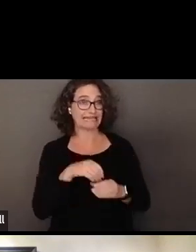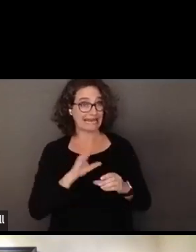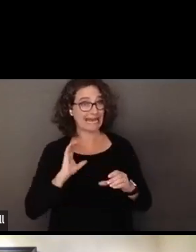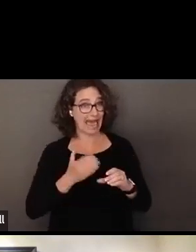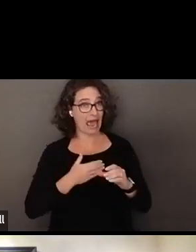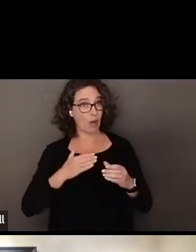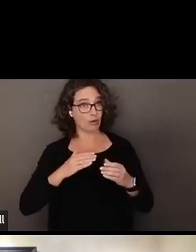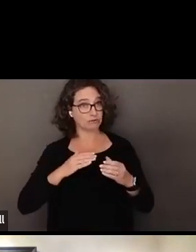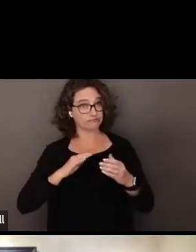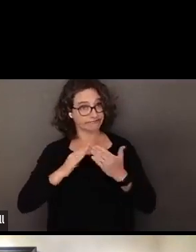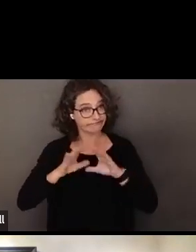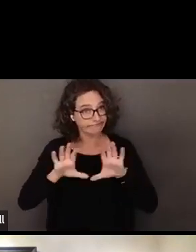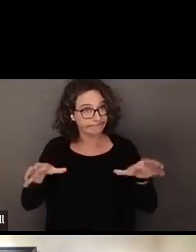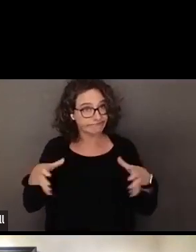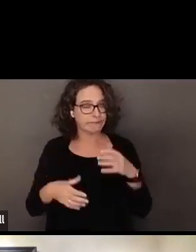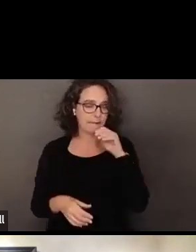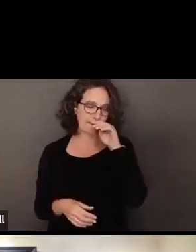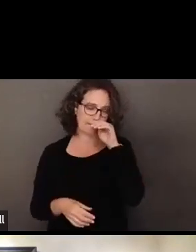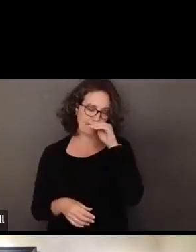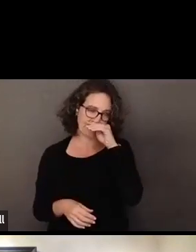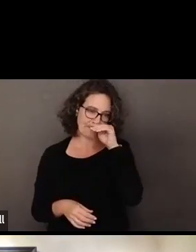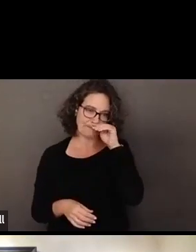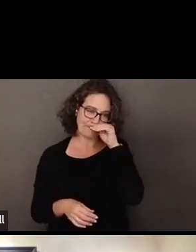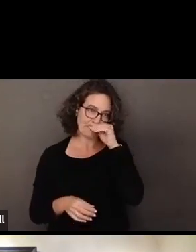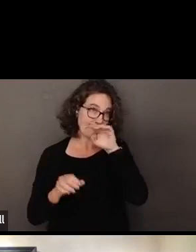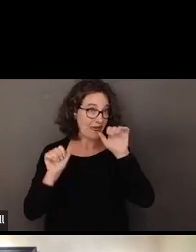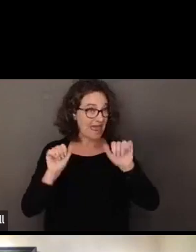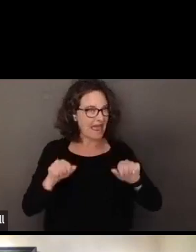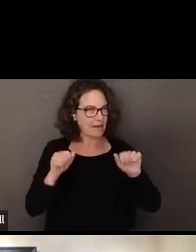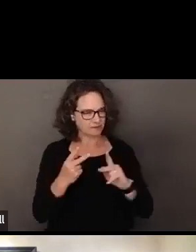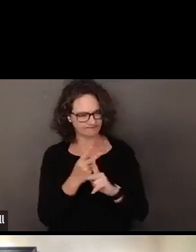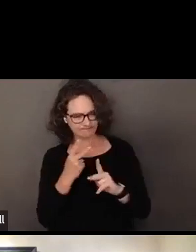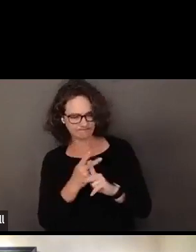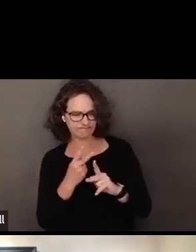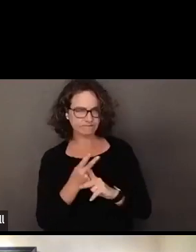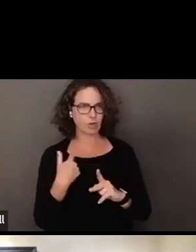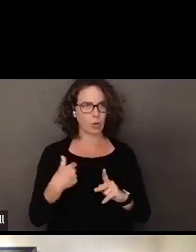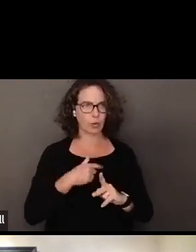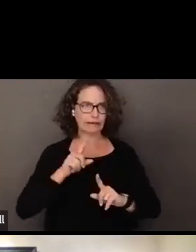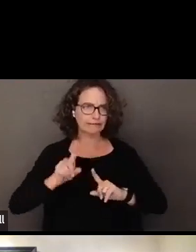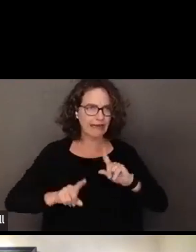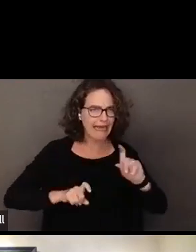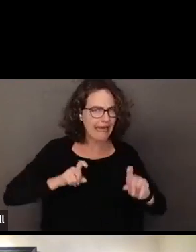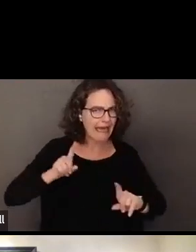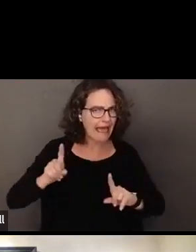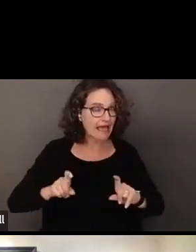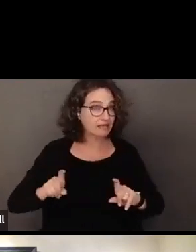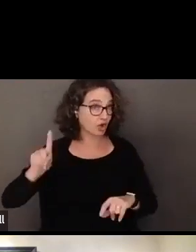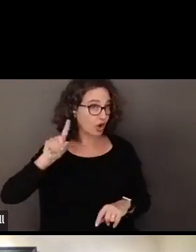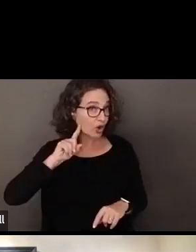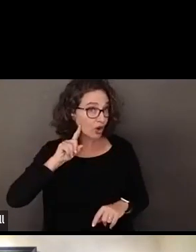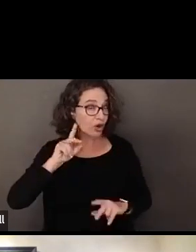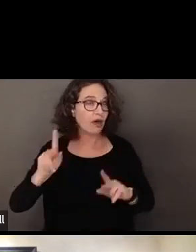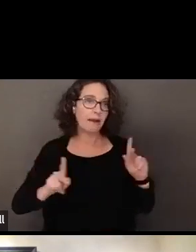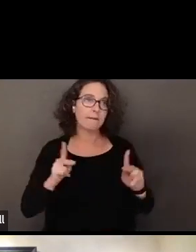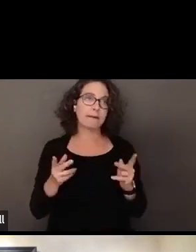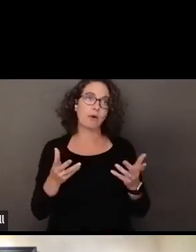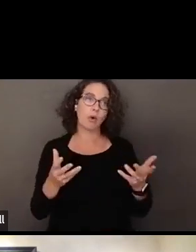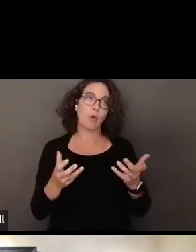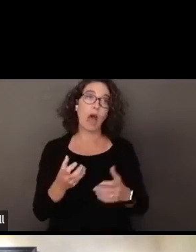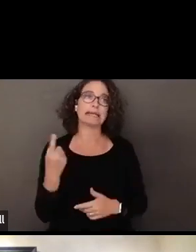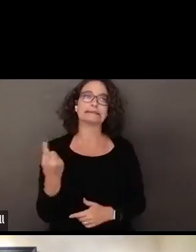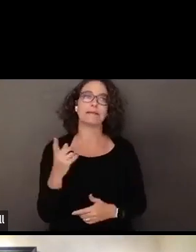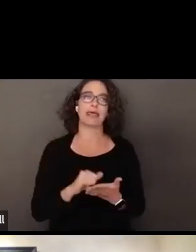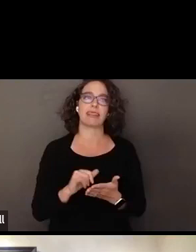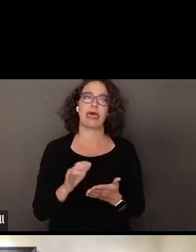So in order to address that, we had to ask a lot of questions. And what we heard was that folks wanted something that was anonymous.